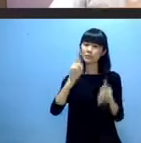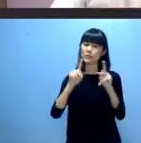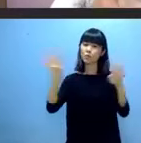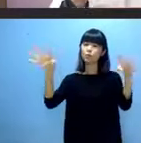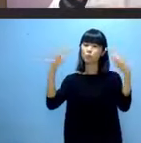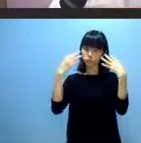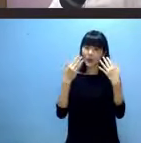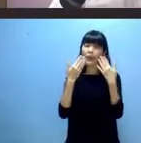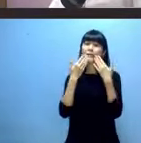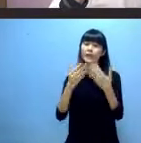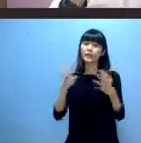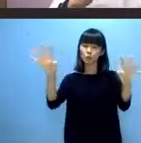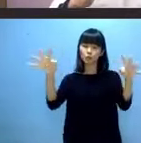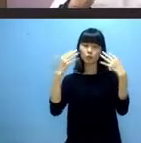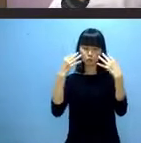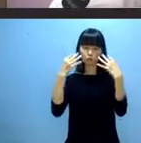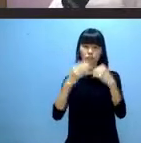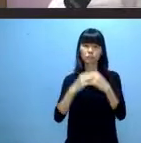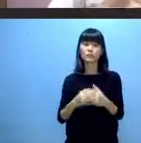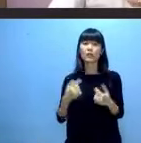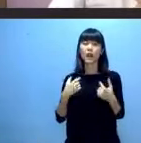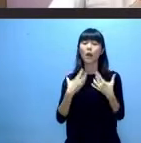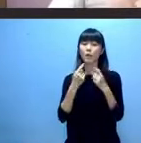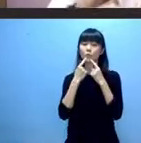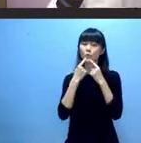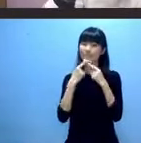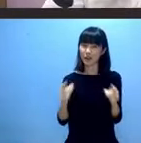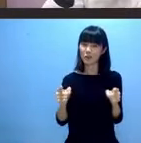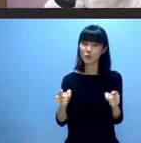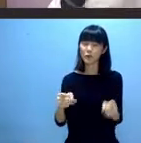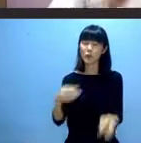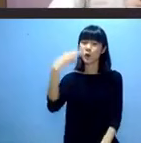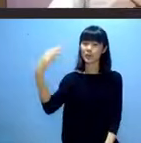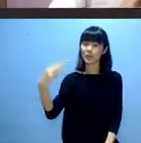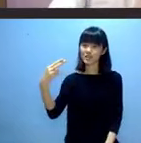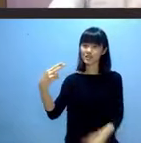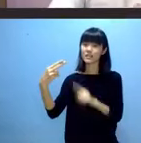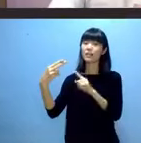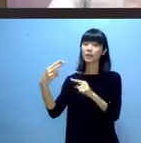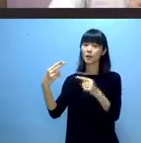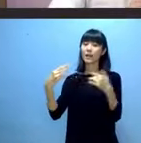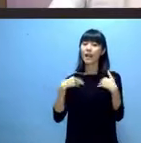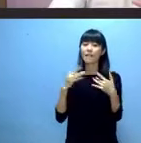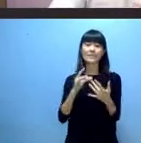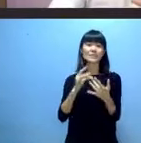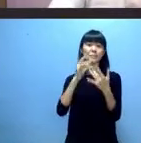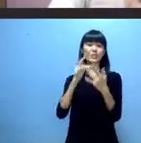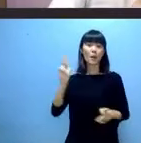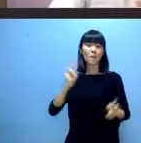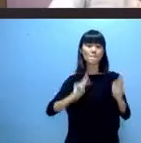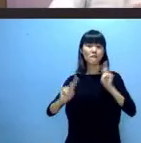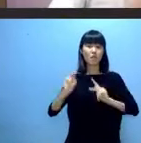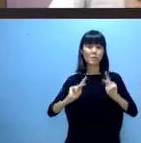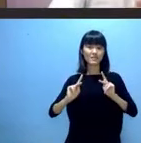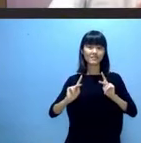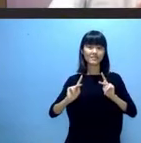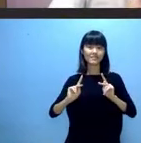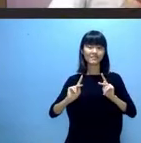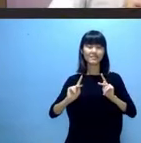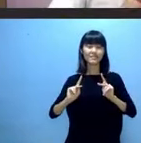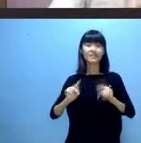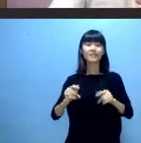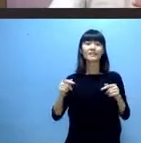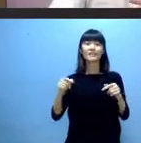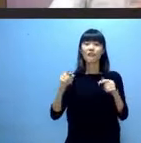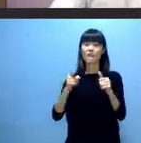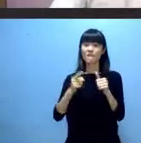your attention. I just want to tell you that Thursday, we have a special performance edition. This is the first time we're going to have performances